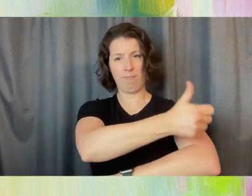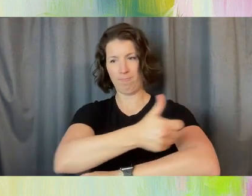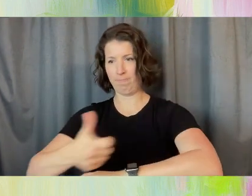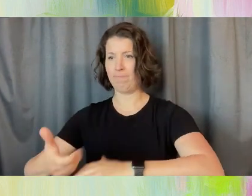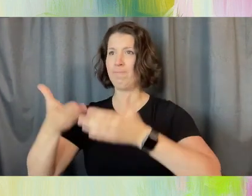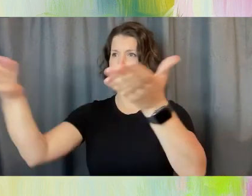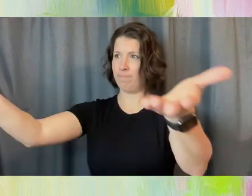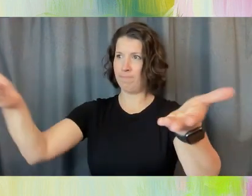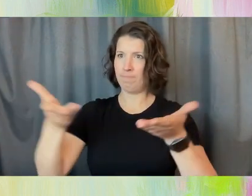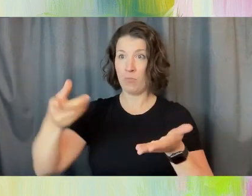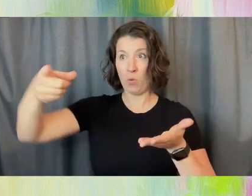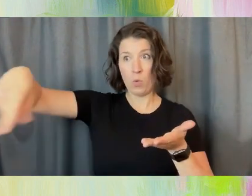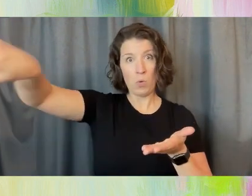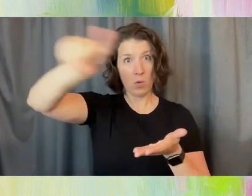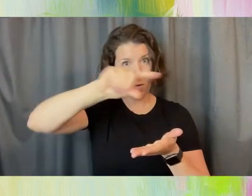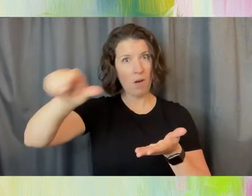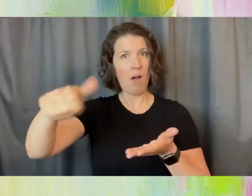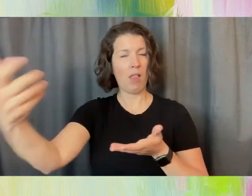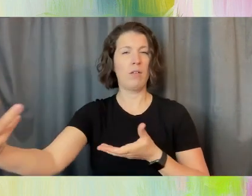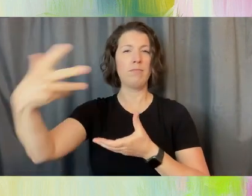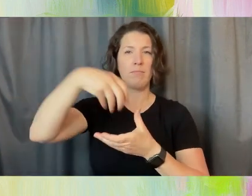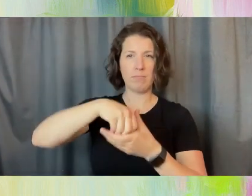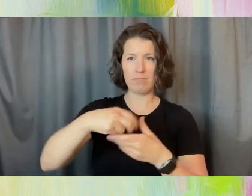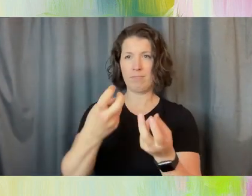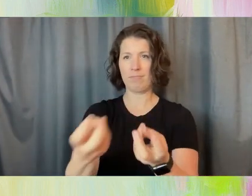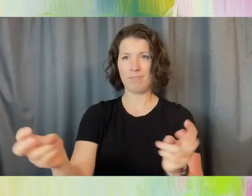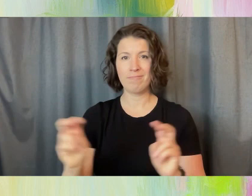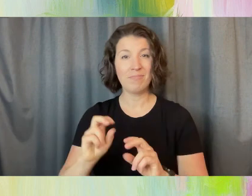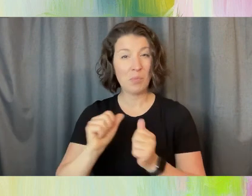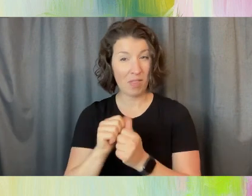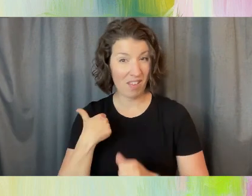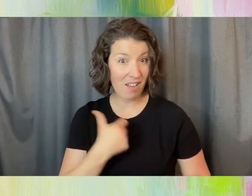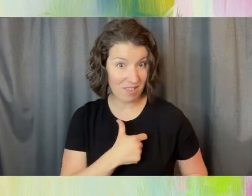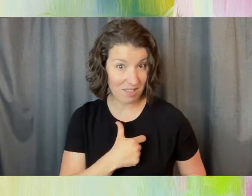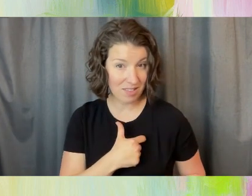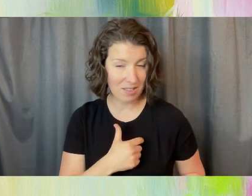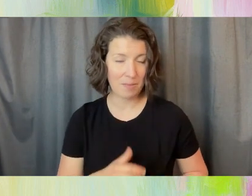us? Next slide, please.